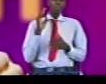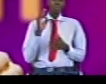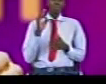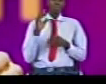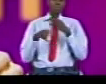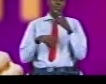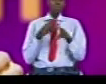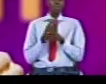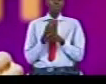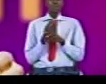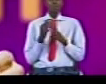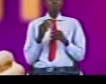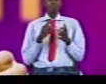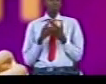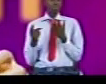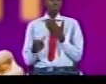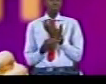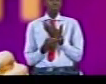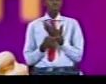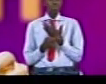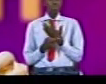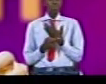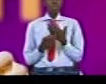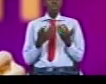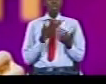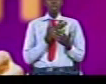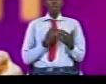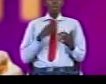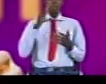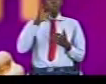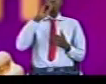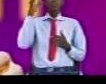And by the grace of God, as from tomorrow,